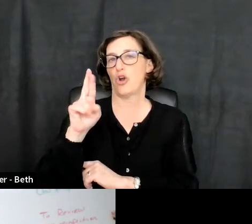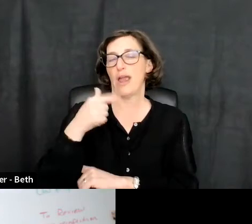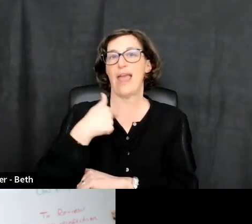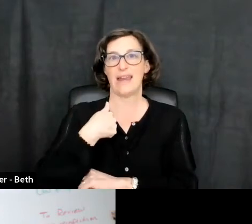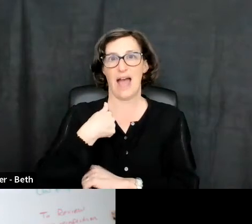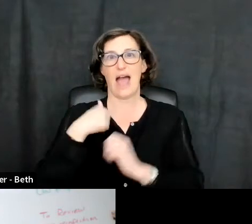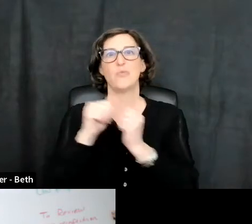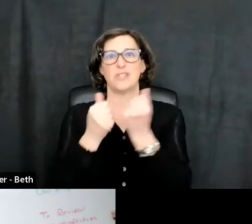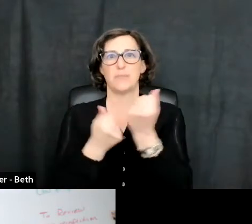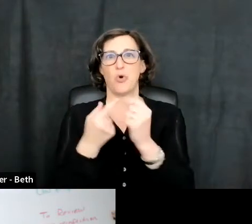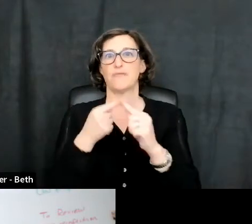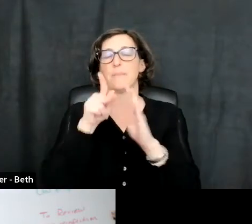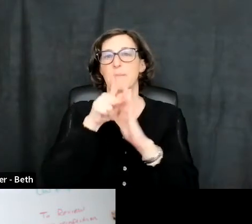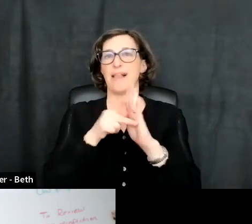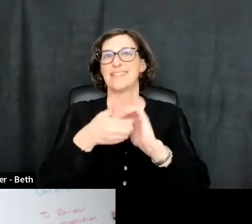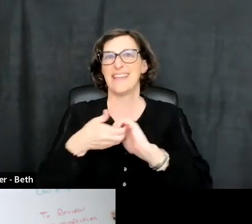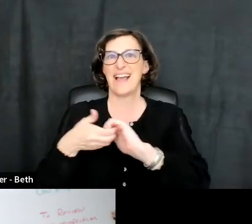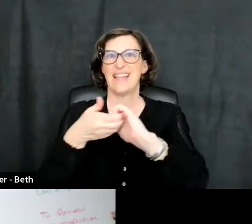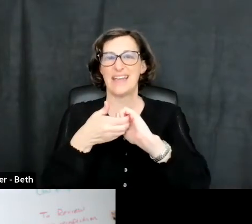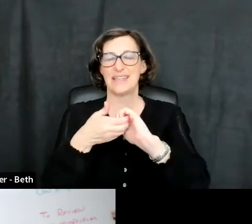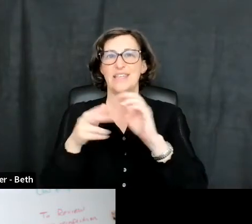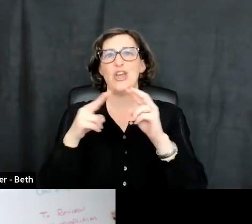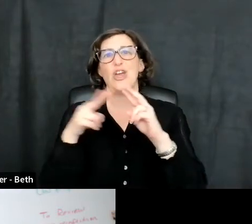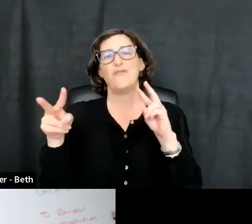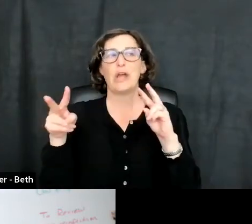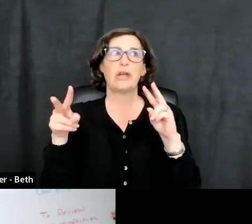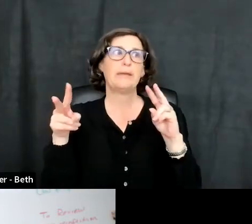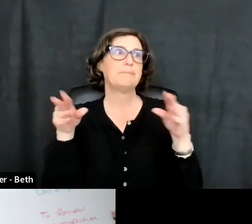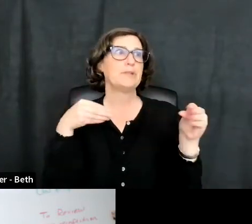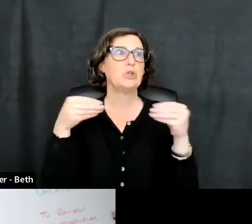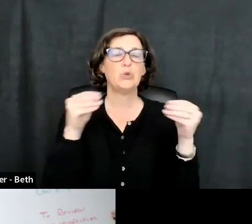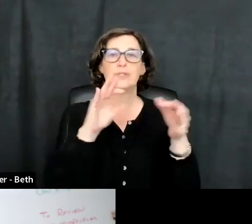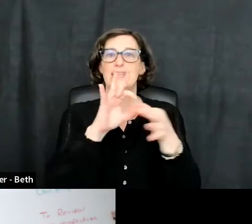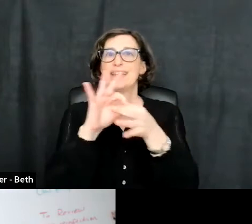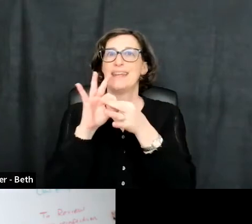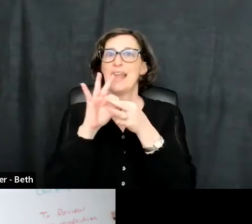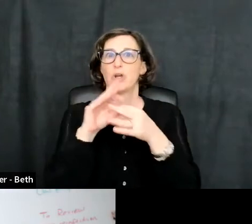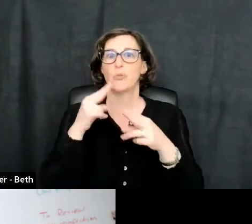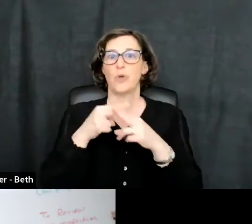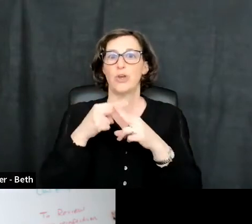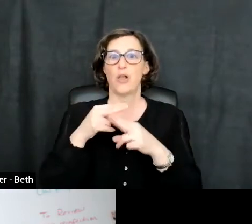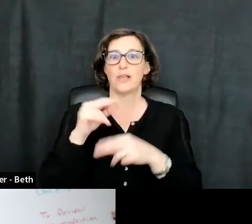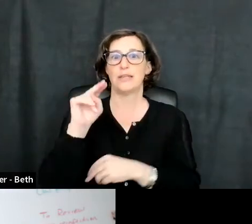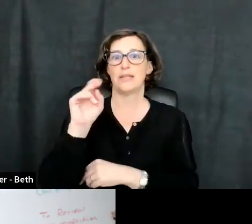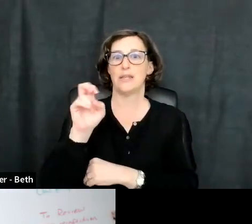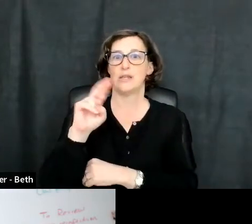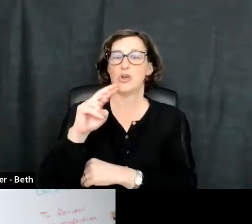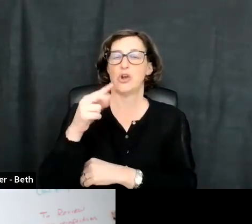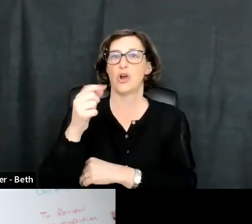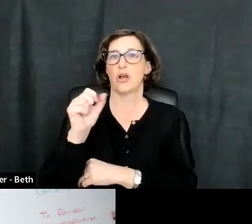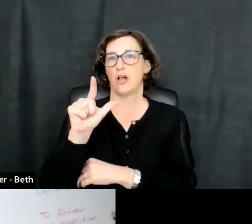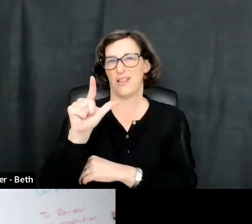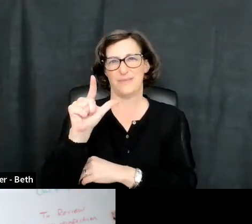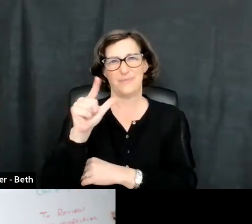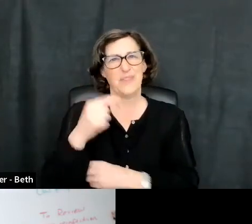Policy Alliance, a very loose network, and we call it NERDL, kind of inspired